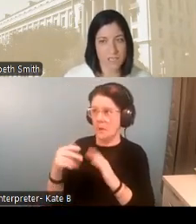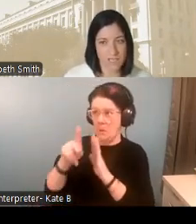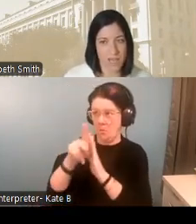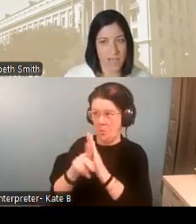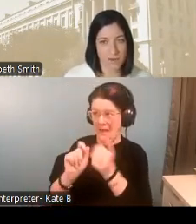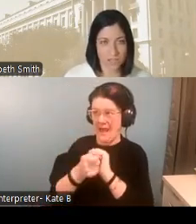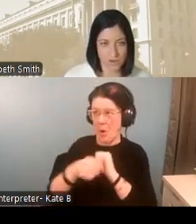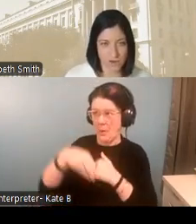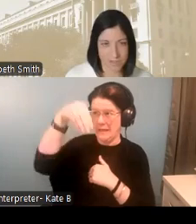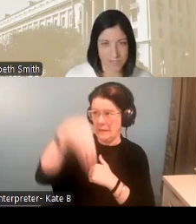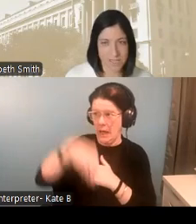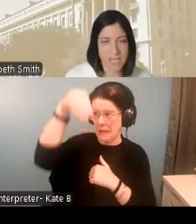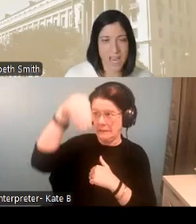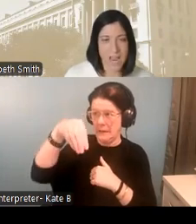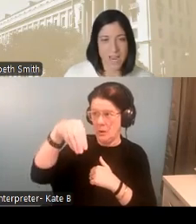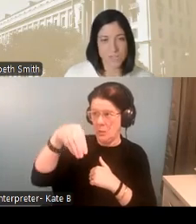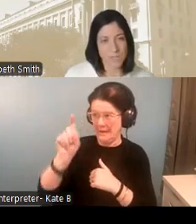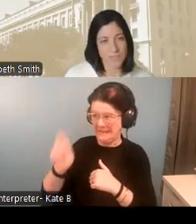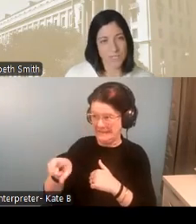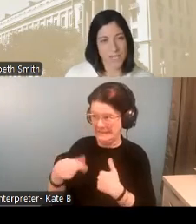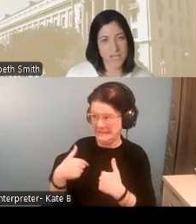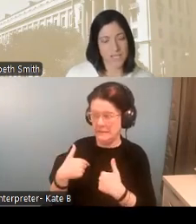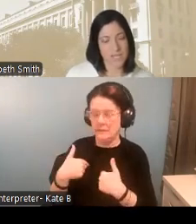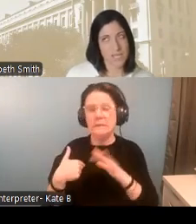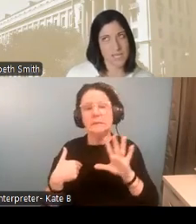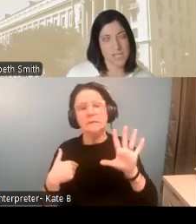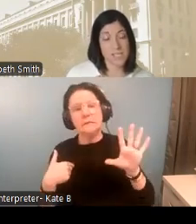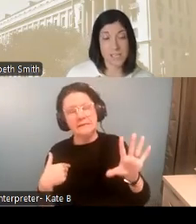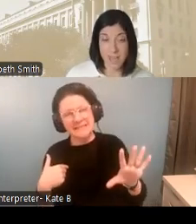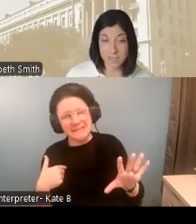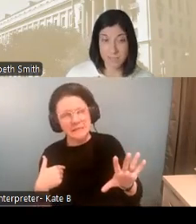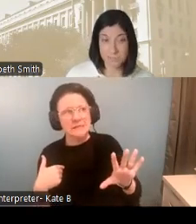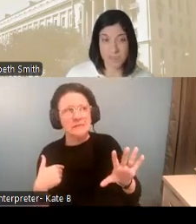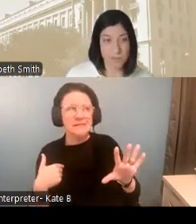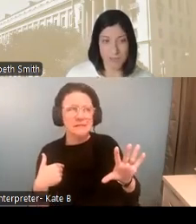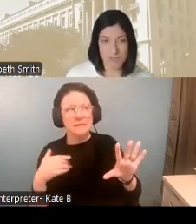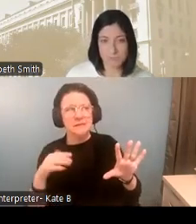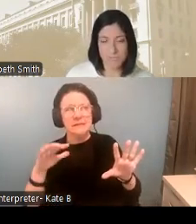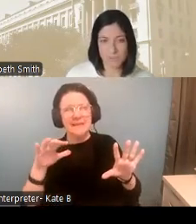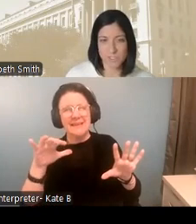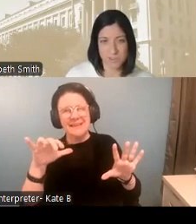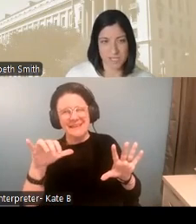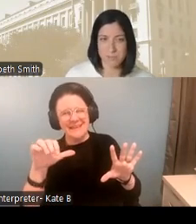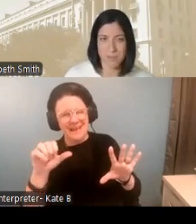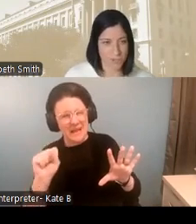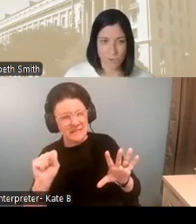clock in and clock out electronically. And so I would say that yes, but that policy